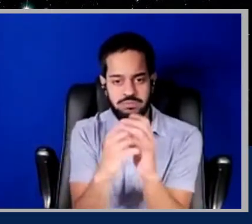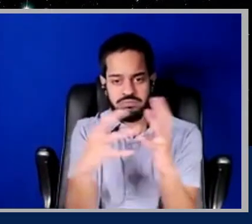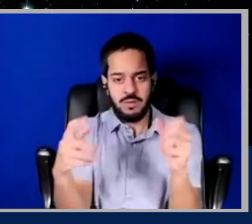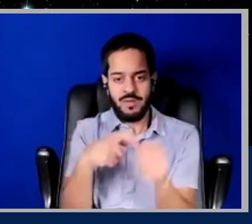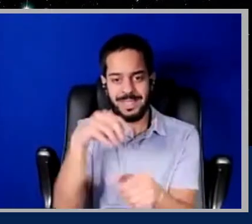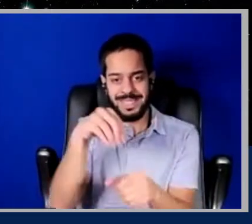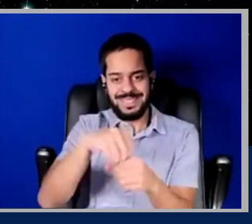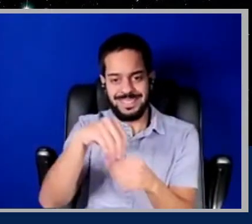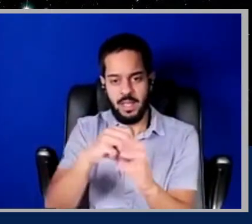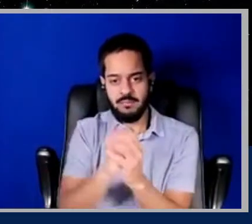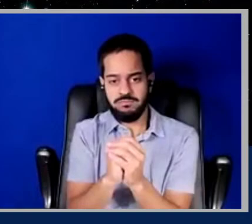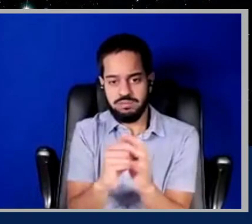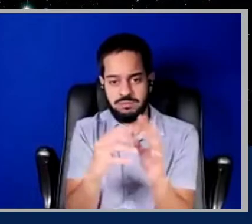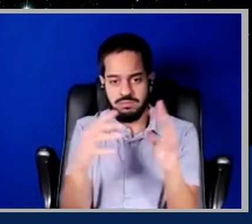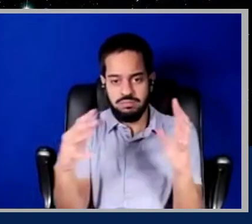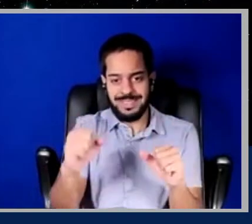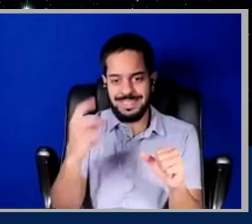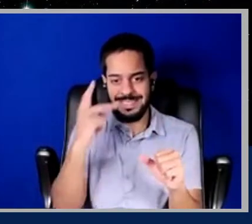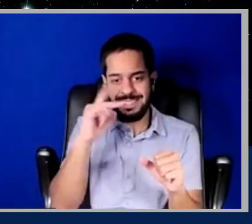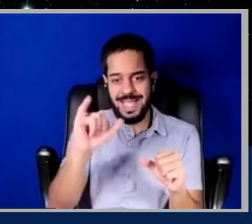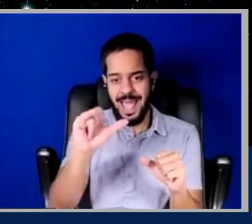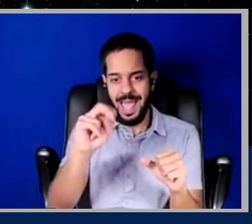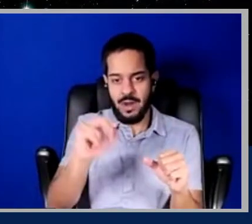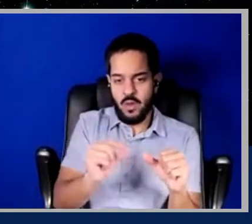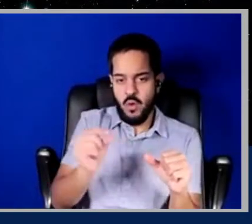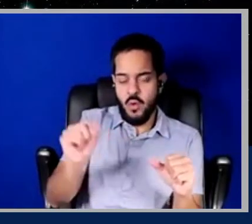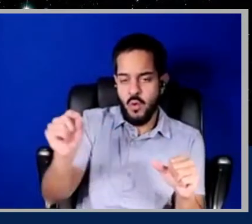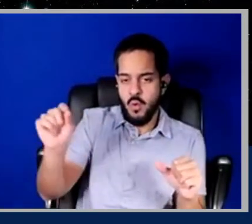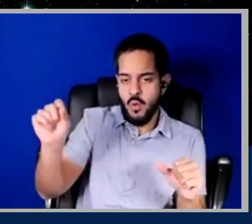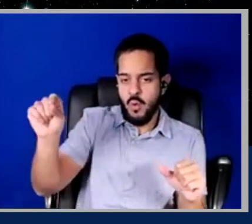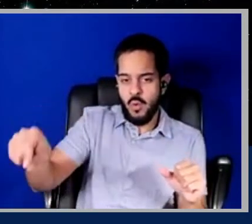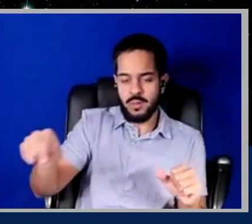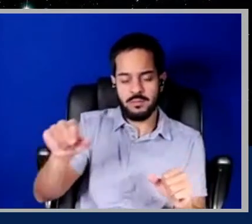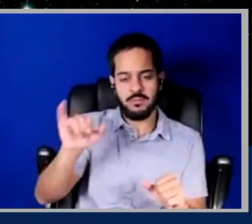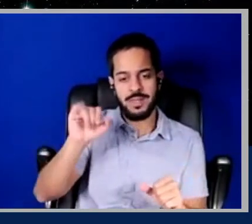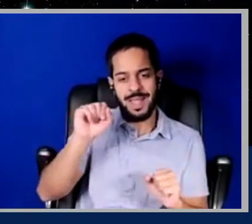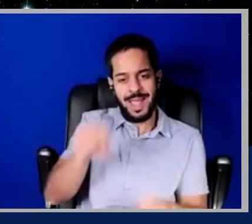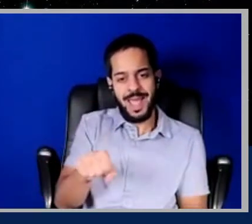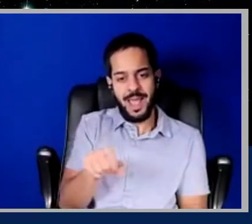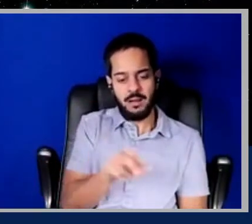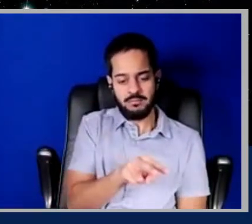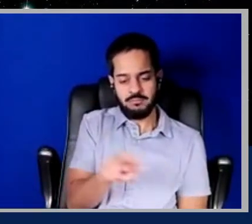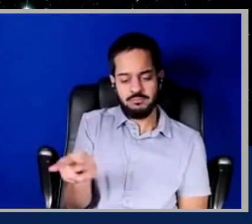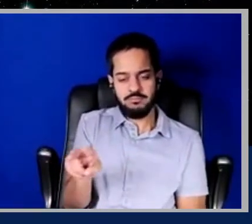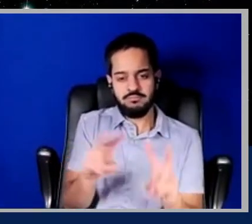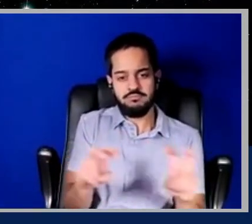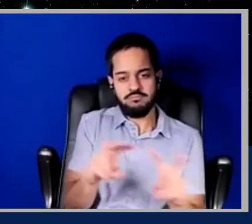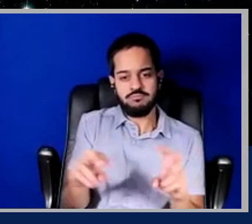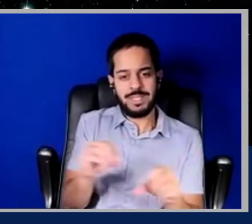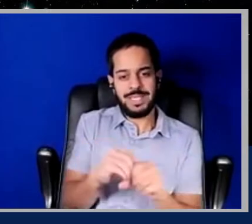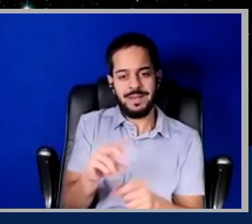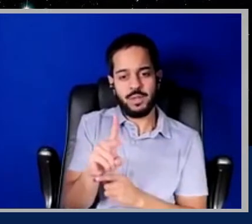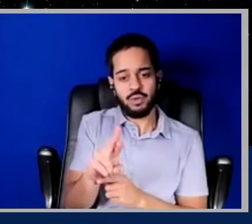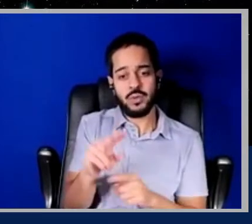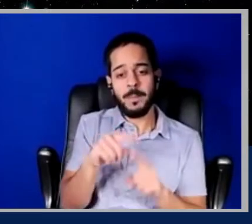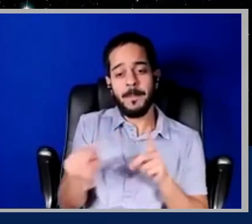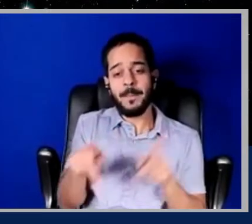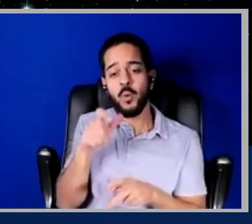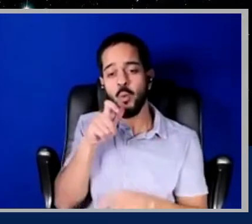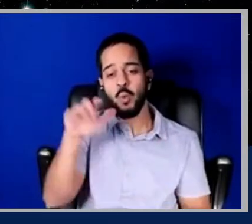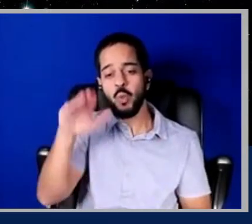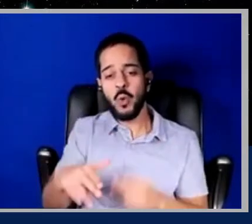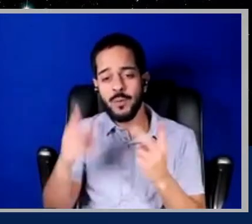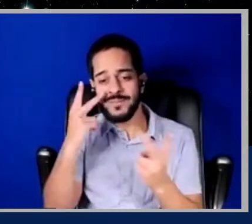learn that, I think it was really exciting in virtual reality, but then we were leaving colleagues who were blind or low vision behind. So being able to